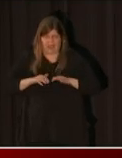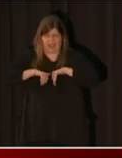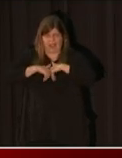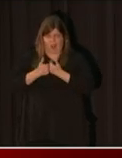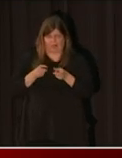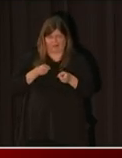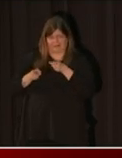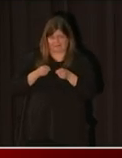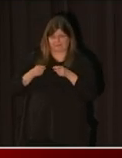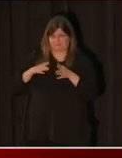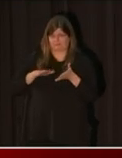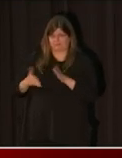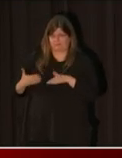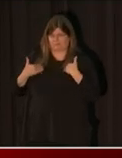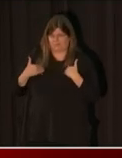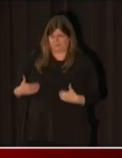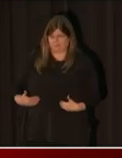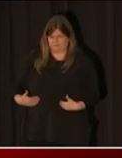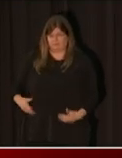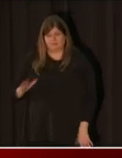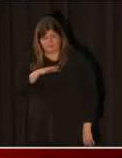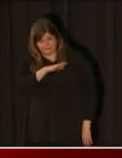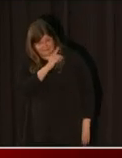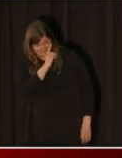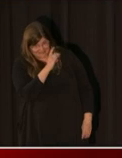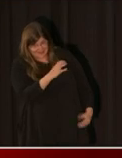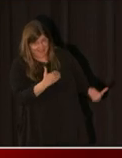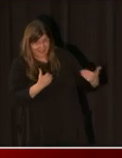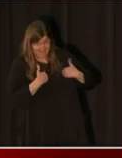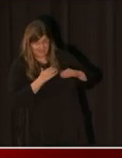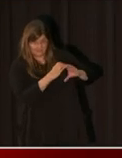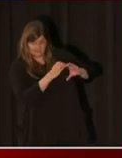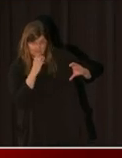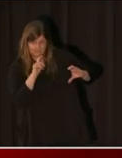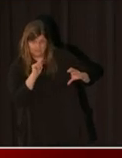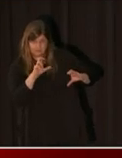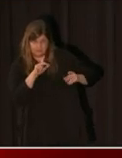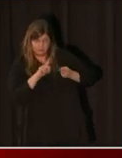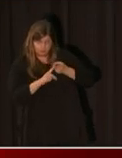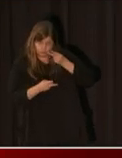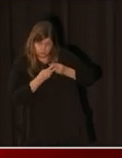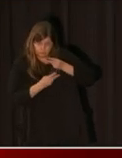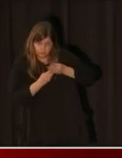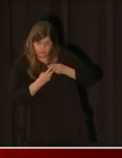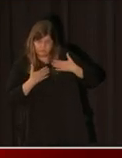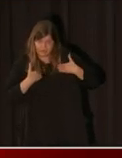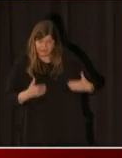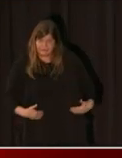bodies right now? We're not storing any bodies right now, but we would have the capacity if it came to pass.